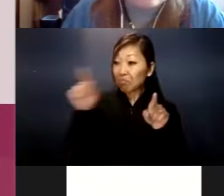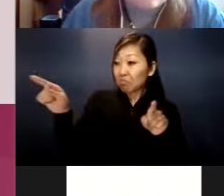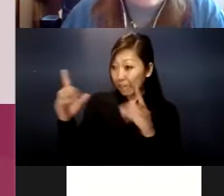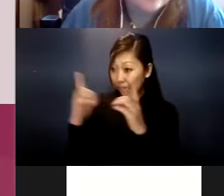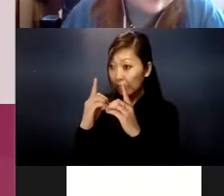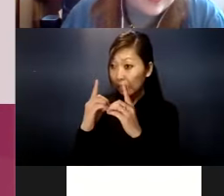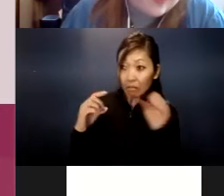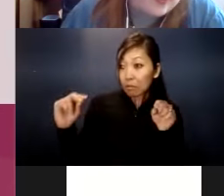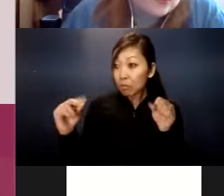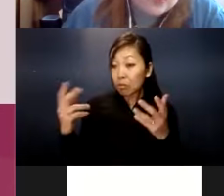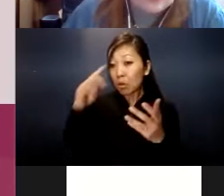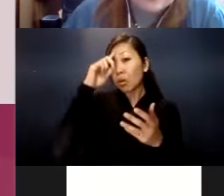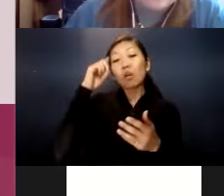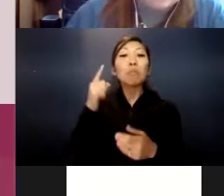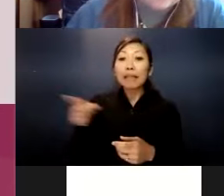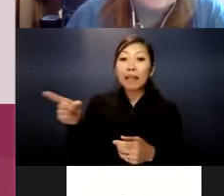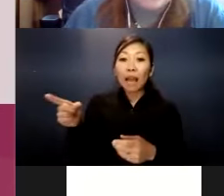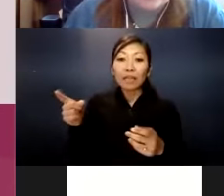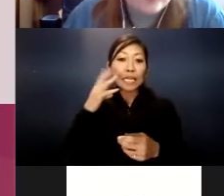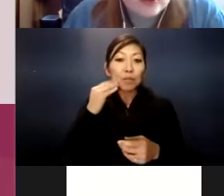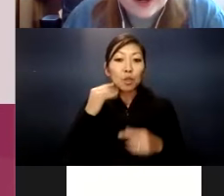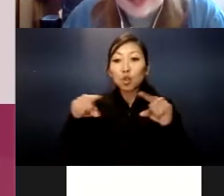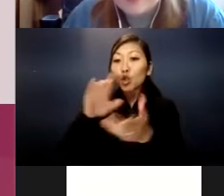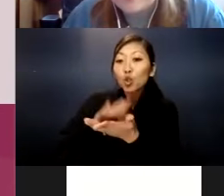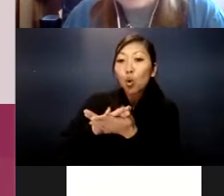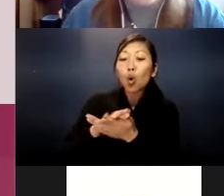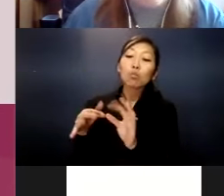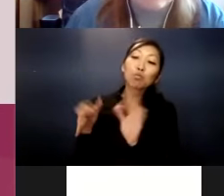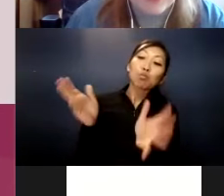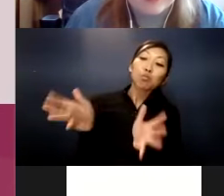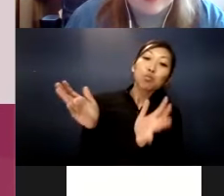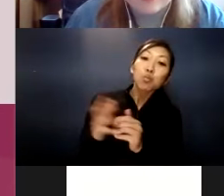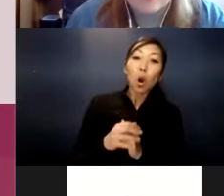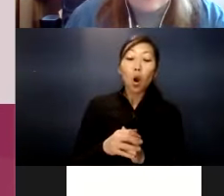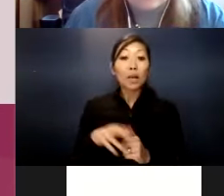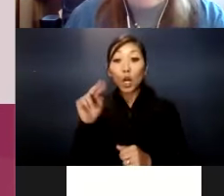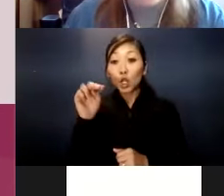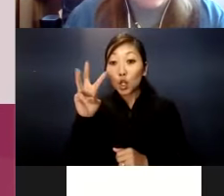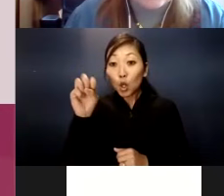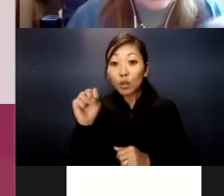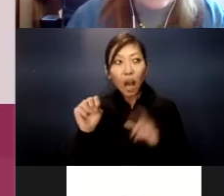talk about stuff that they see at school, or news stories, current events.